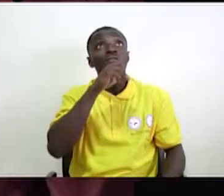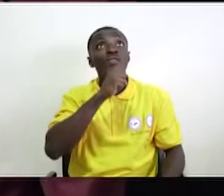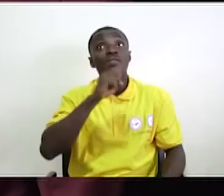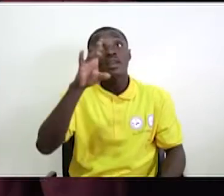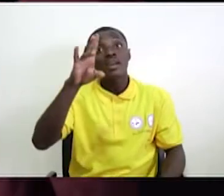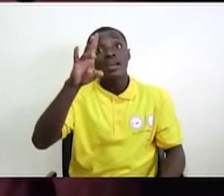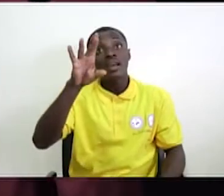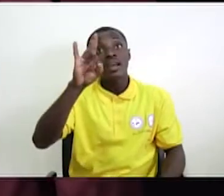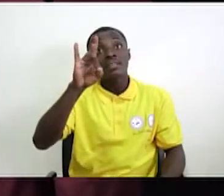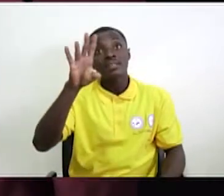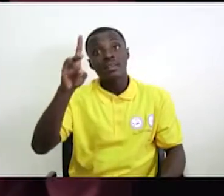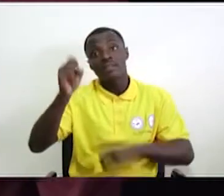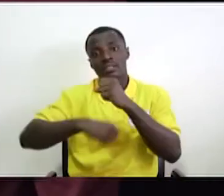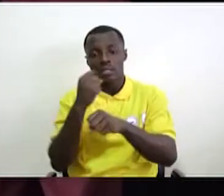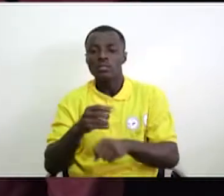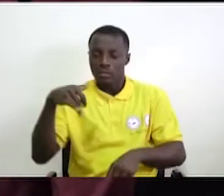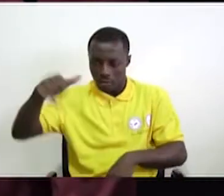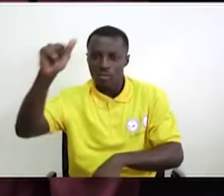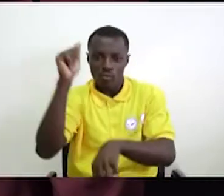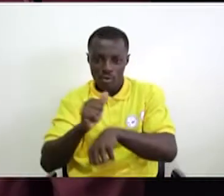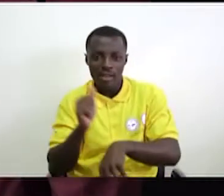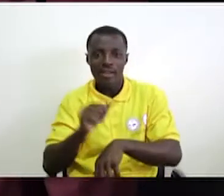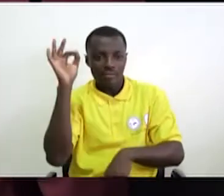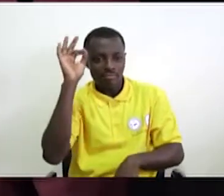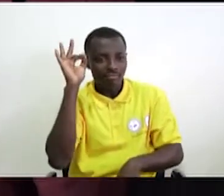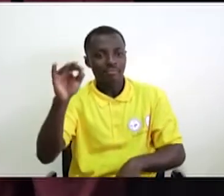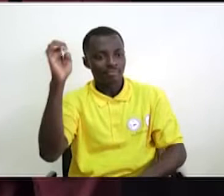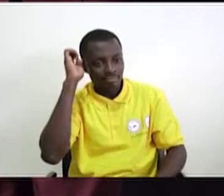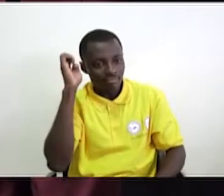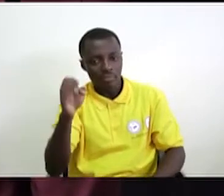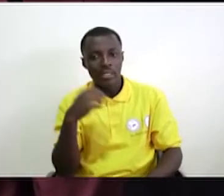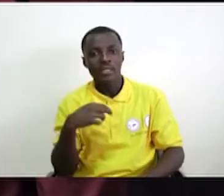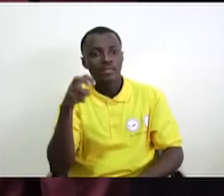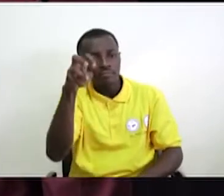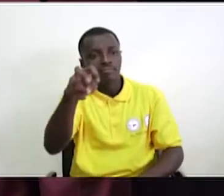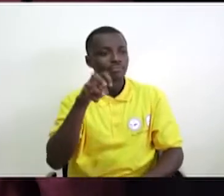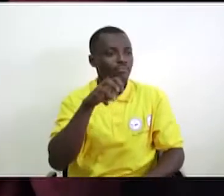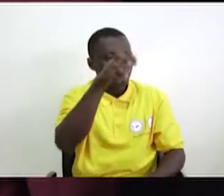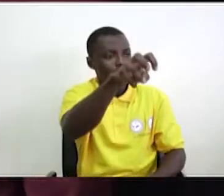preaching. He visited 42 countries, traveled over